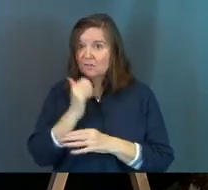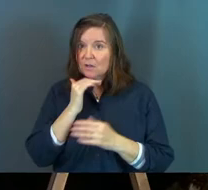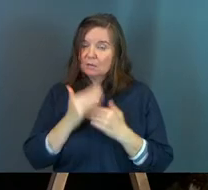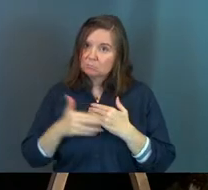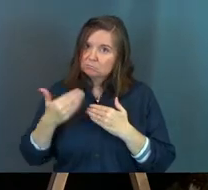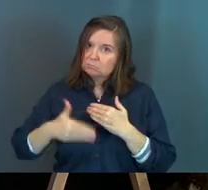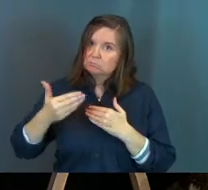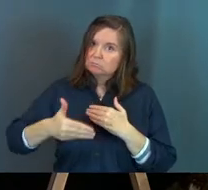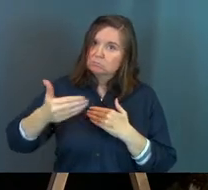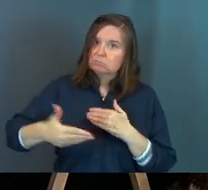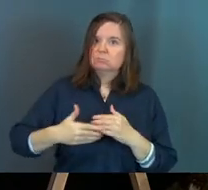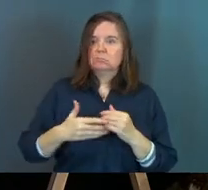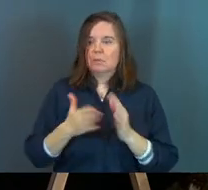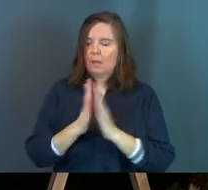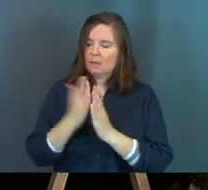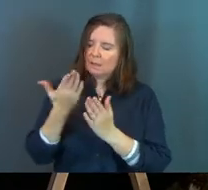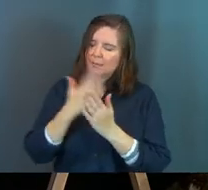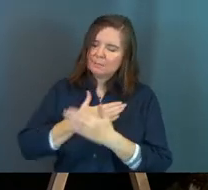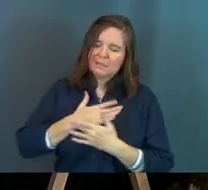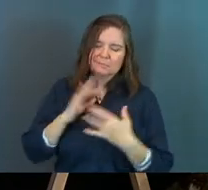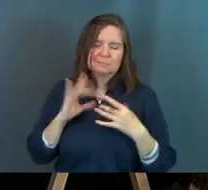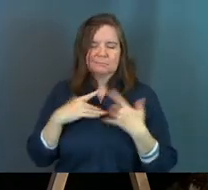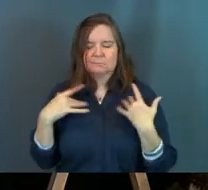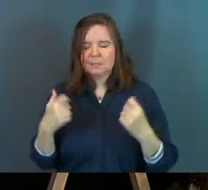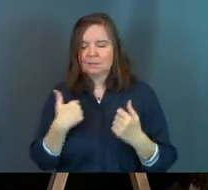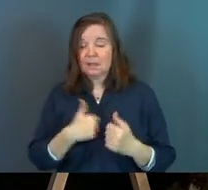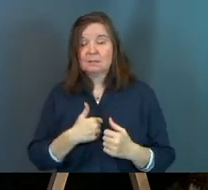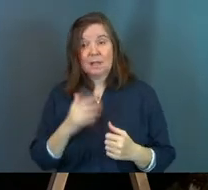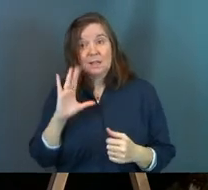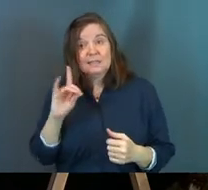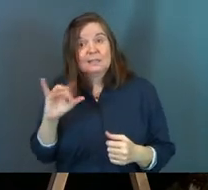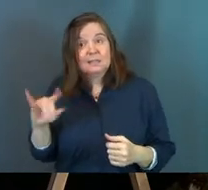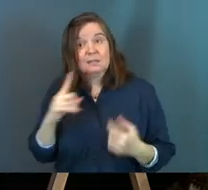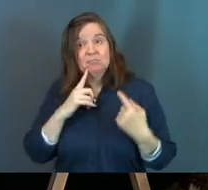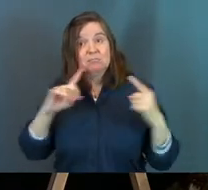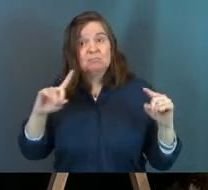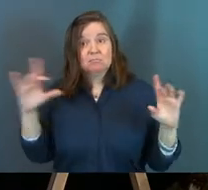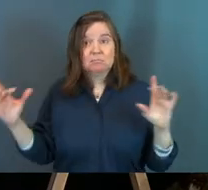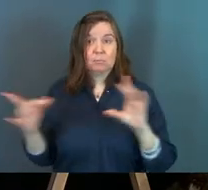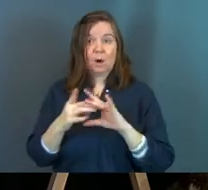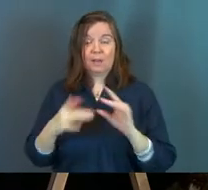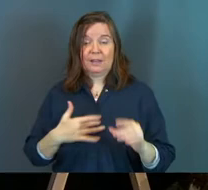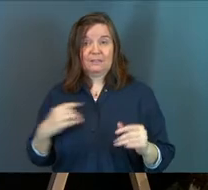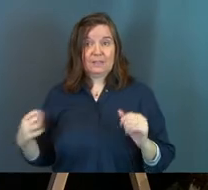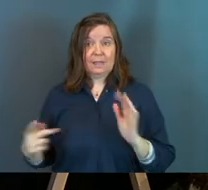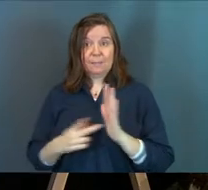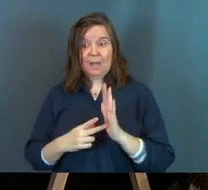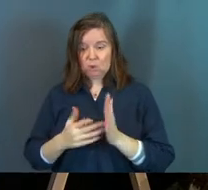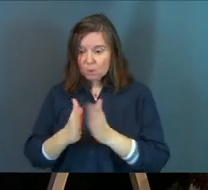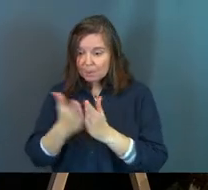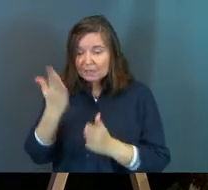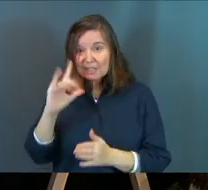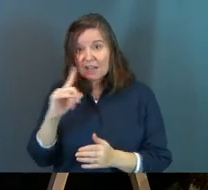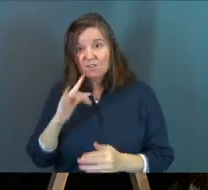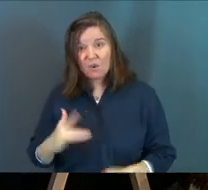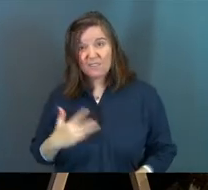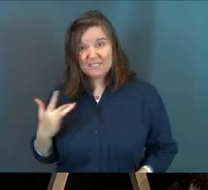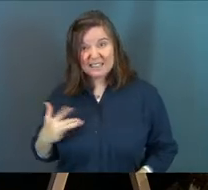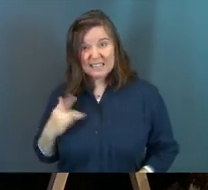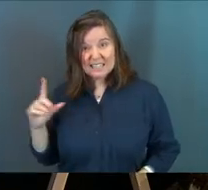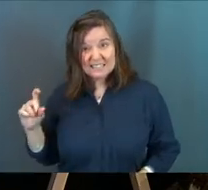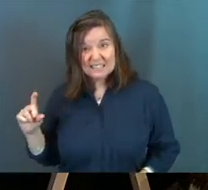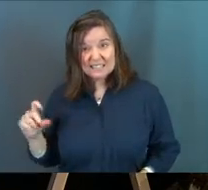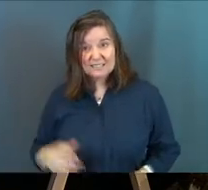single day. Just prayed, asked God to resurrect it, and he resurrected it. He brought the feelings back. You prayed to God for